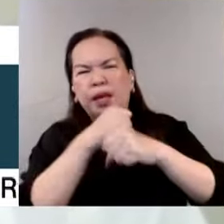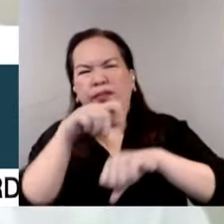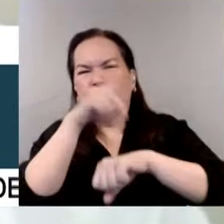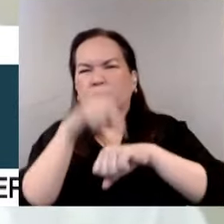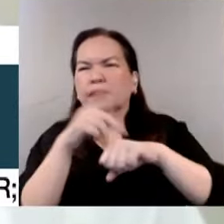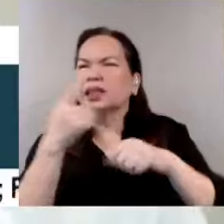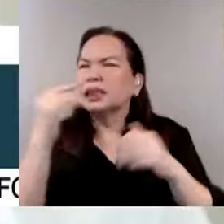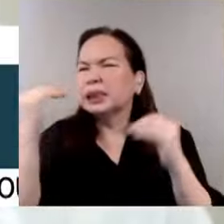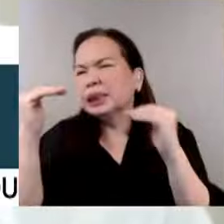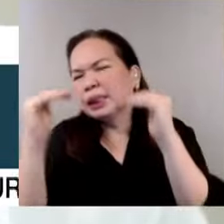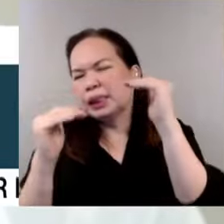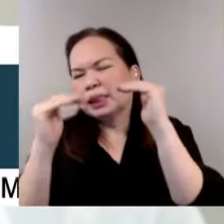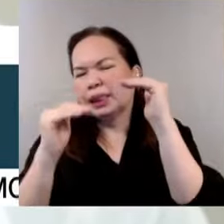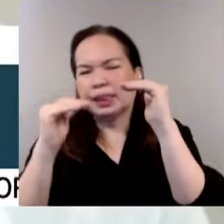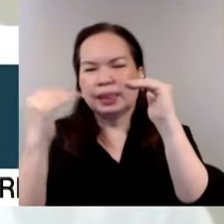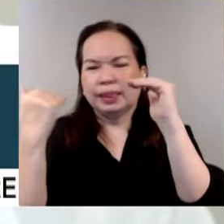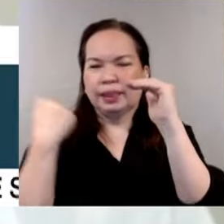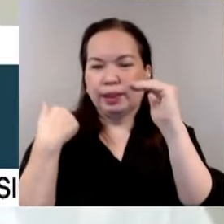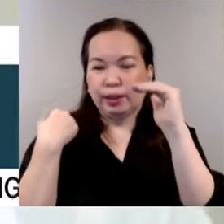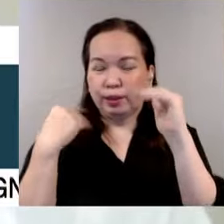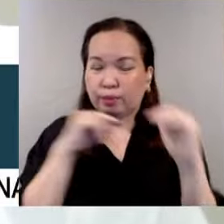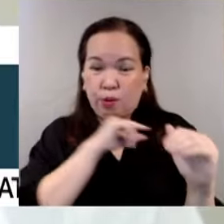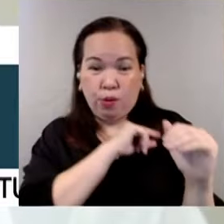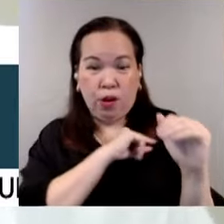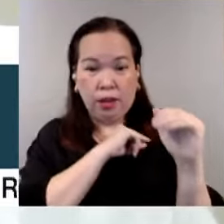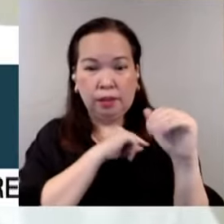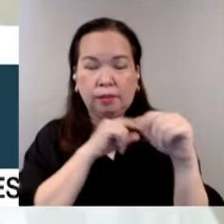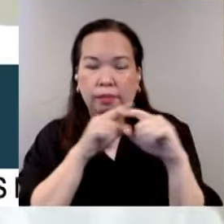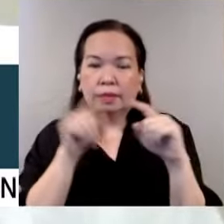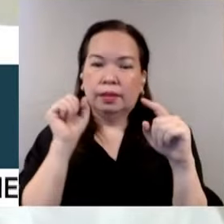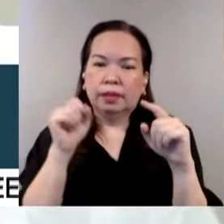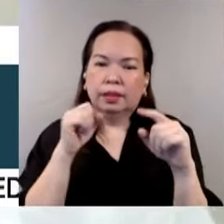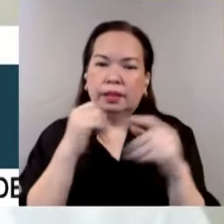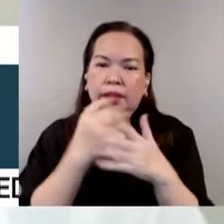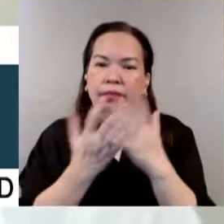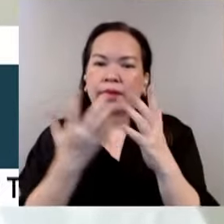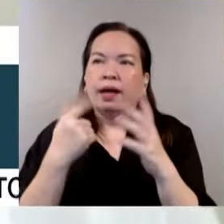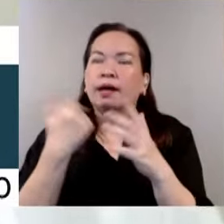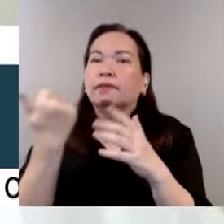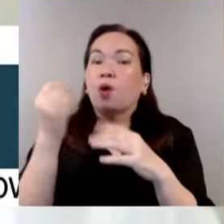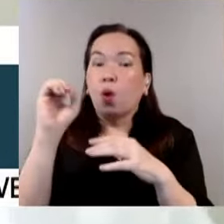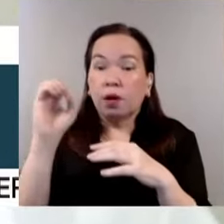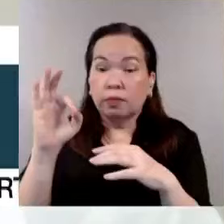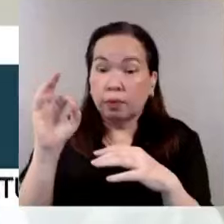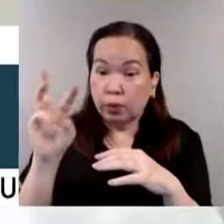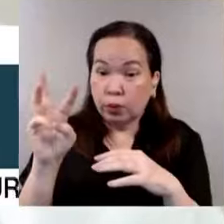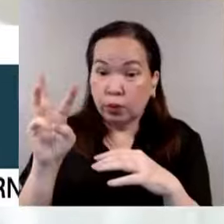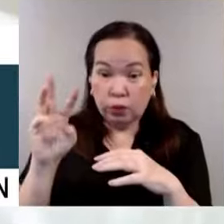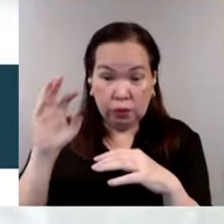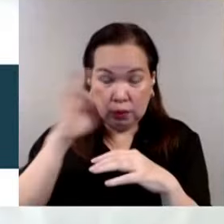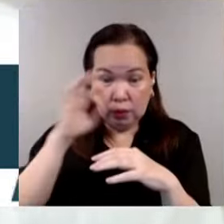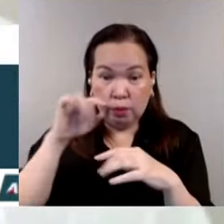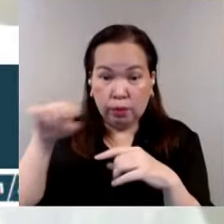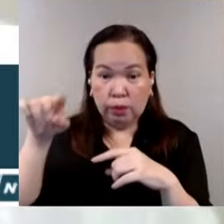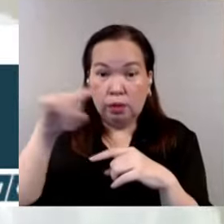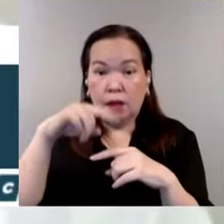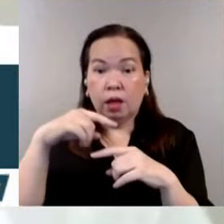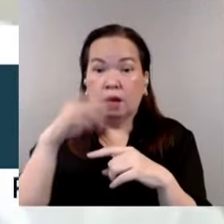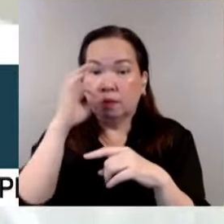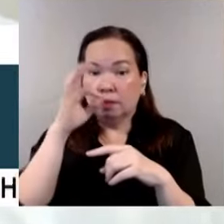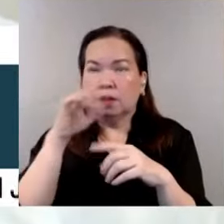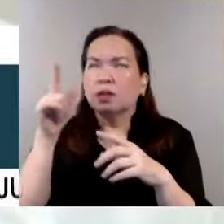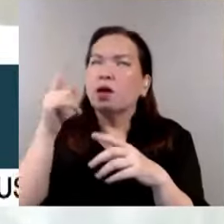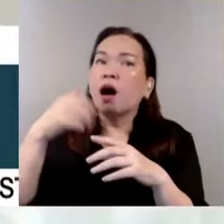it is unfortunately, of course, people, there's overseas Filipino workers, of course, Filipino professionals are also respected